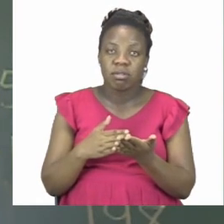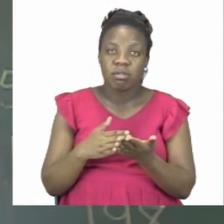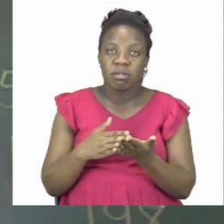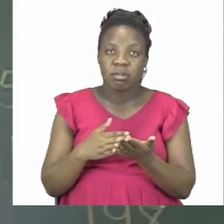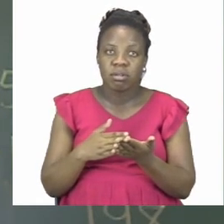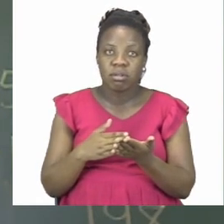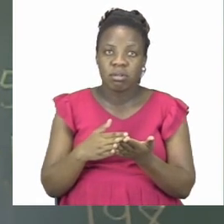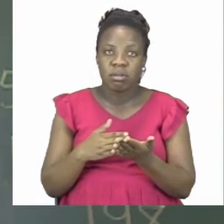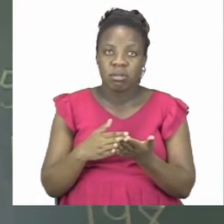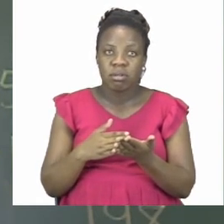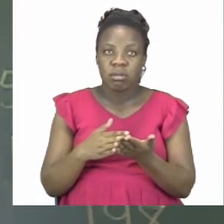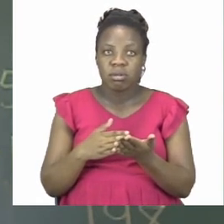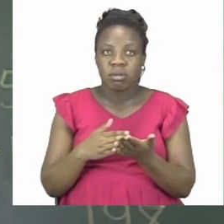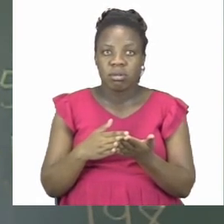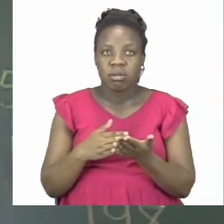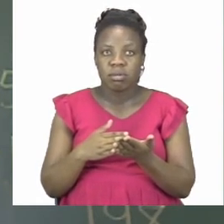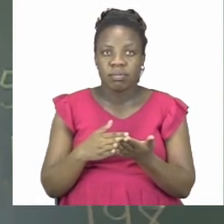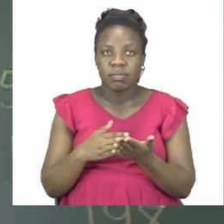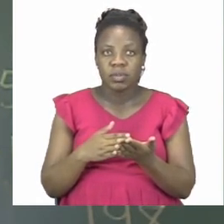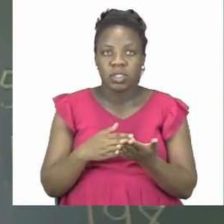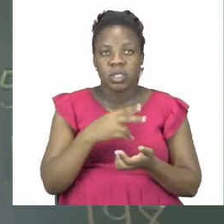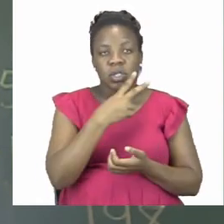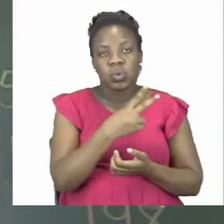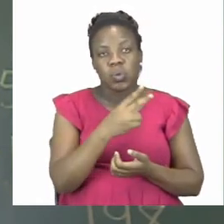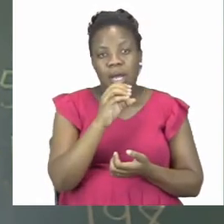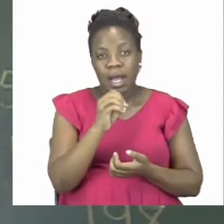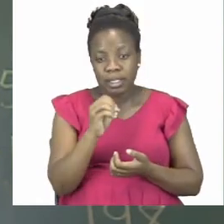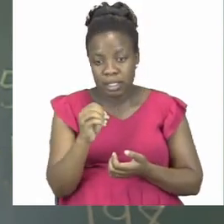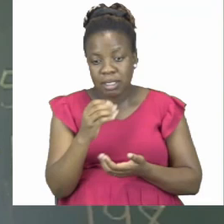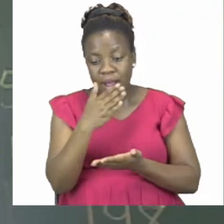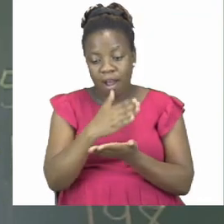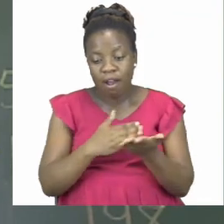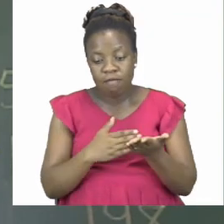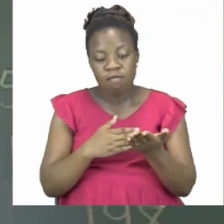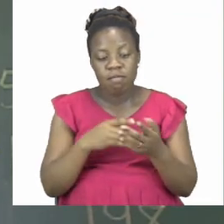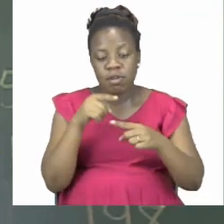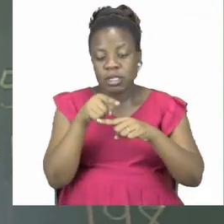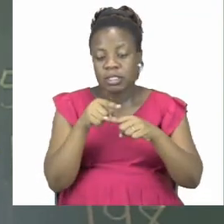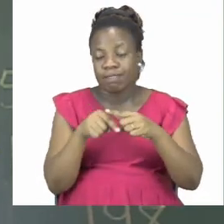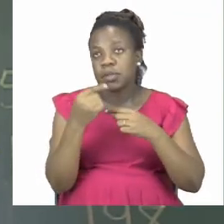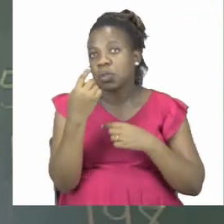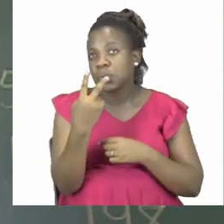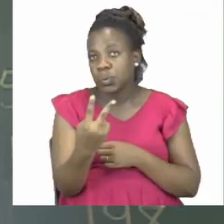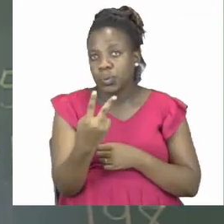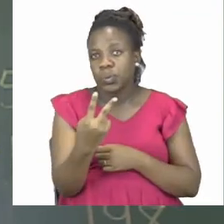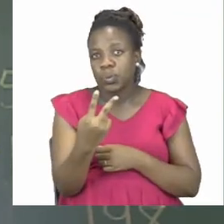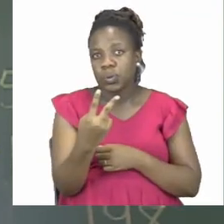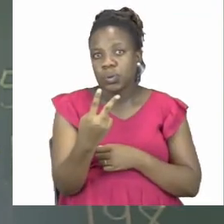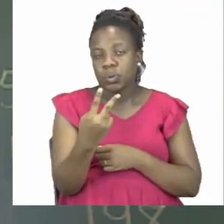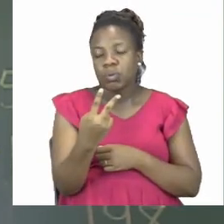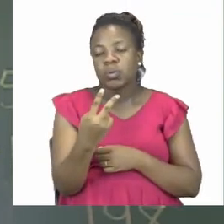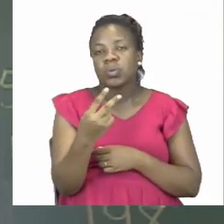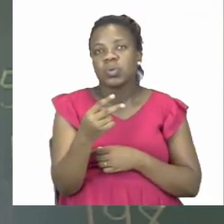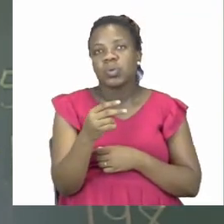If we share equally in each of the 2 sets we're going to share with, That means one set will have